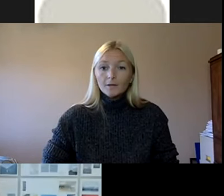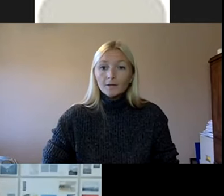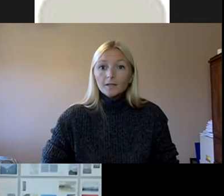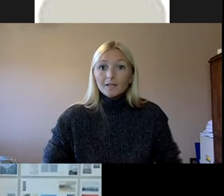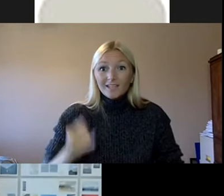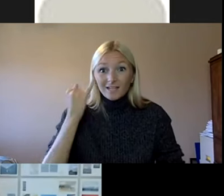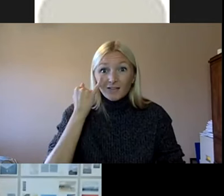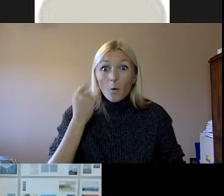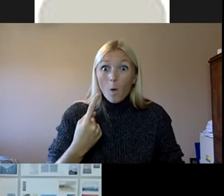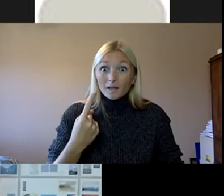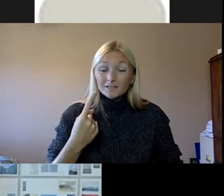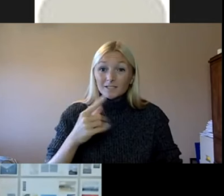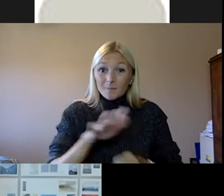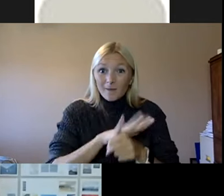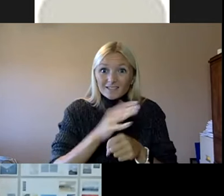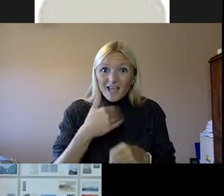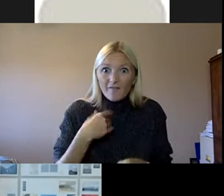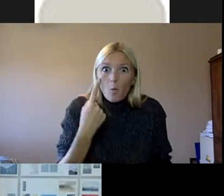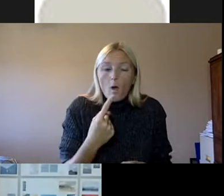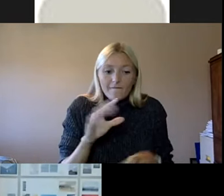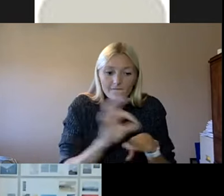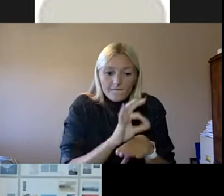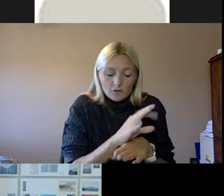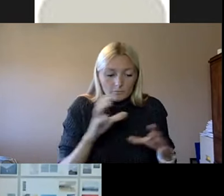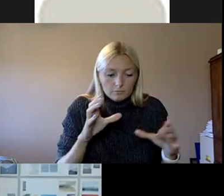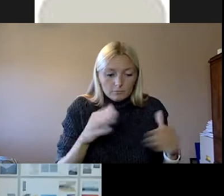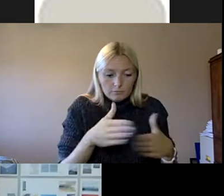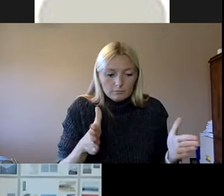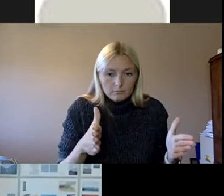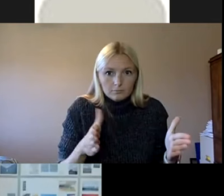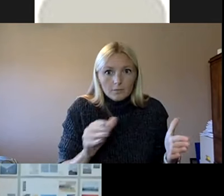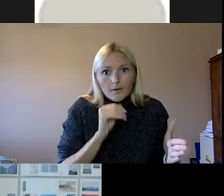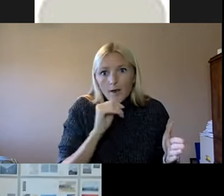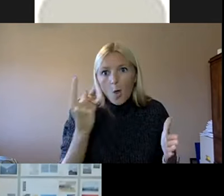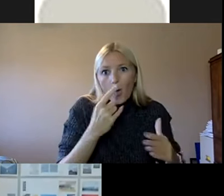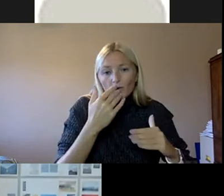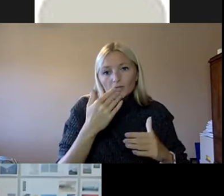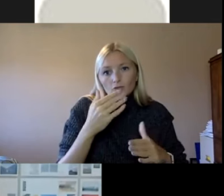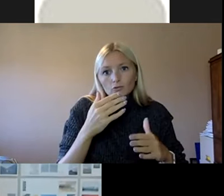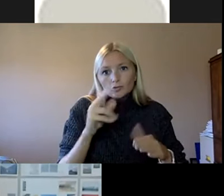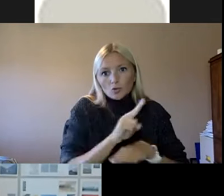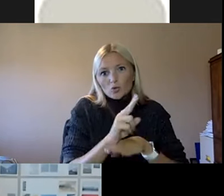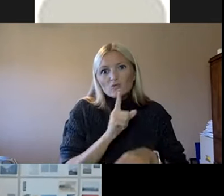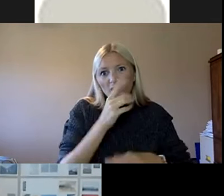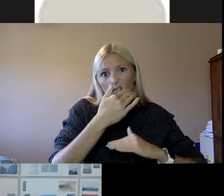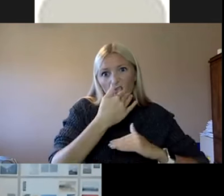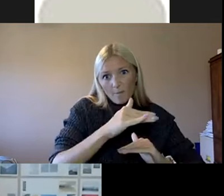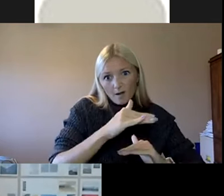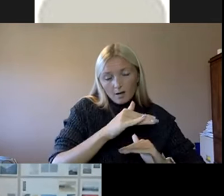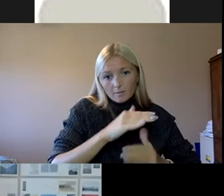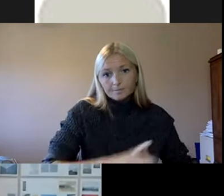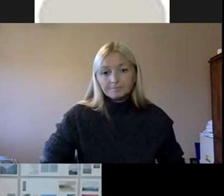function, it's a specialized function, that space isn't always used and it's more crowded. So I would like to work